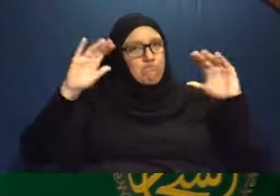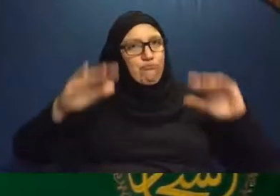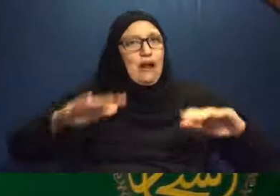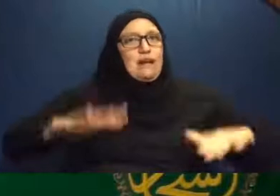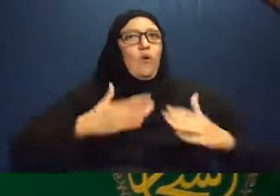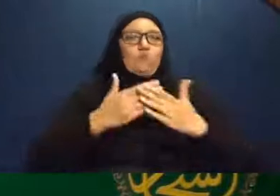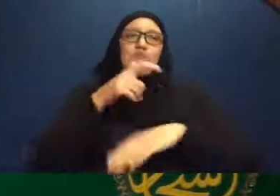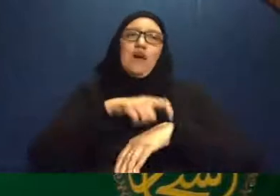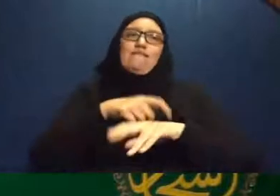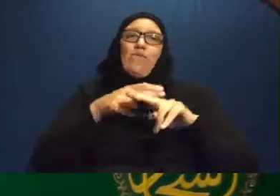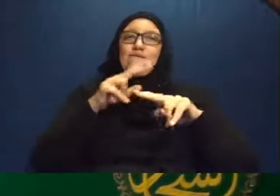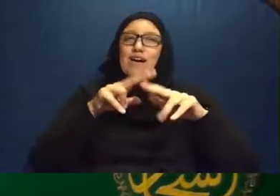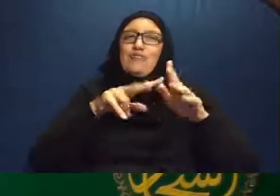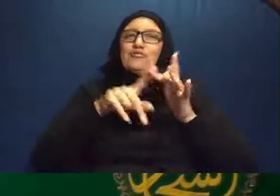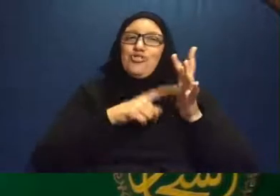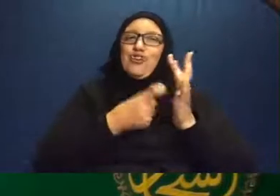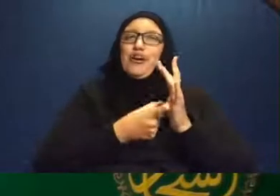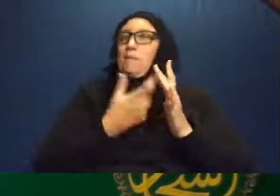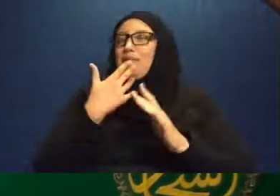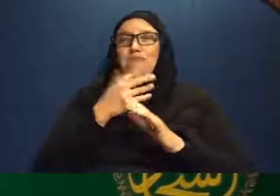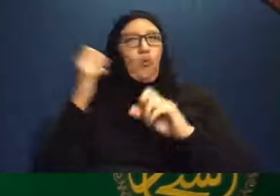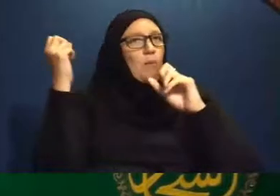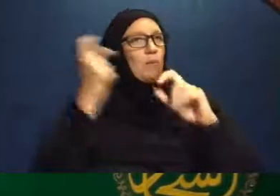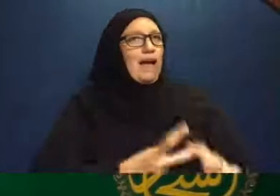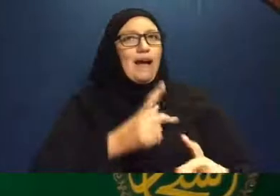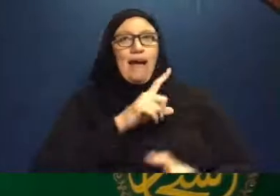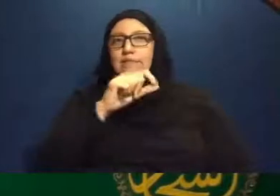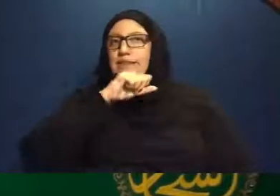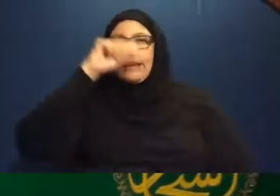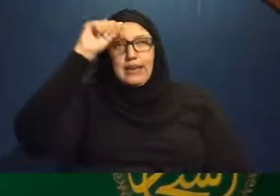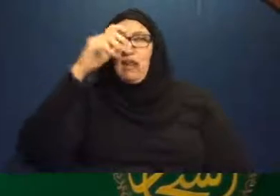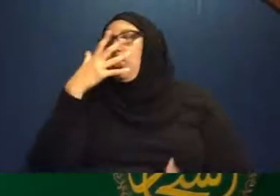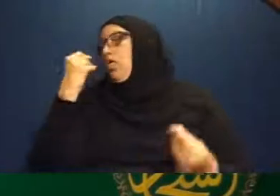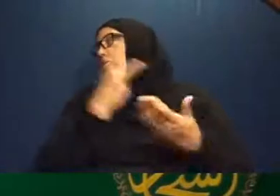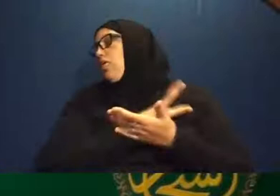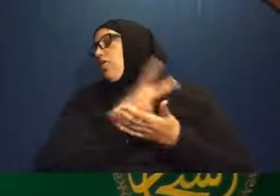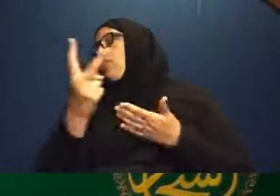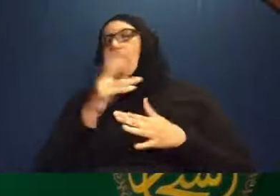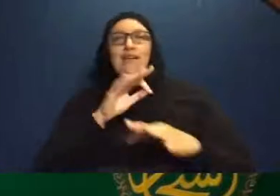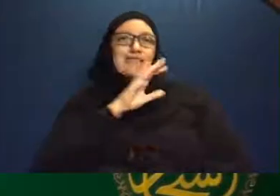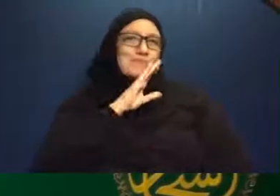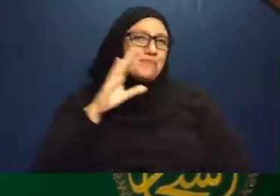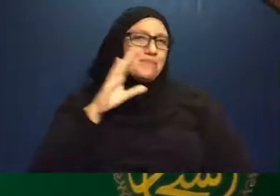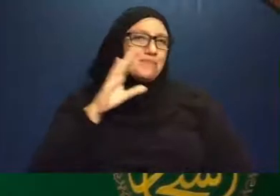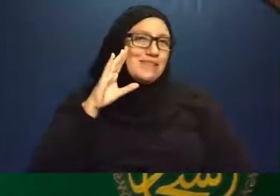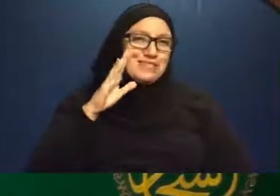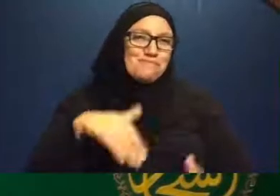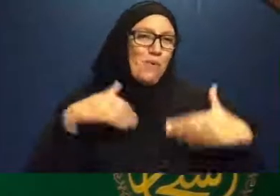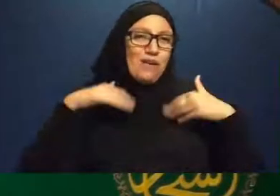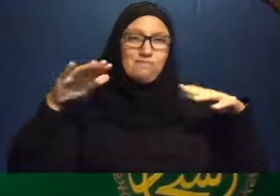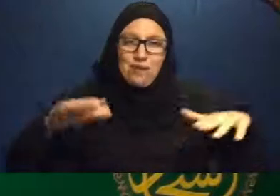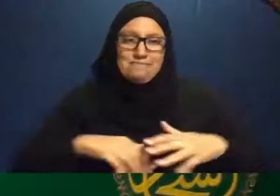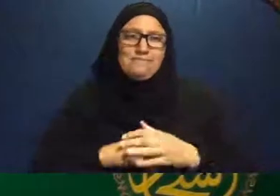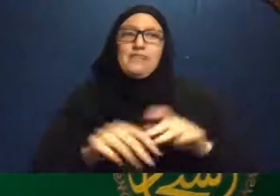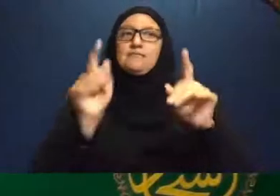prayer. As you could do it during the months of Ramadan, maintain it, continue the good deeds. As during the months of Ramadan, you